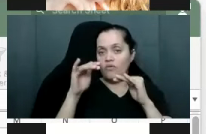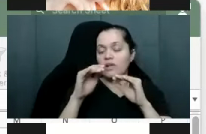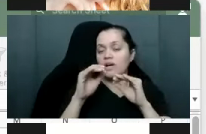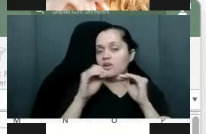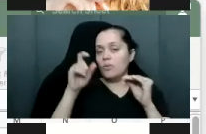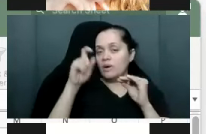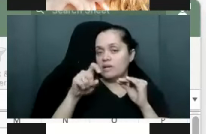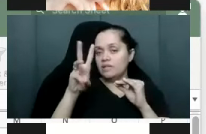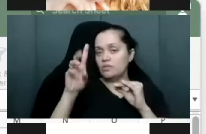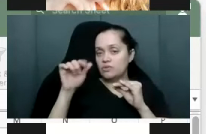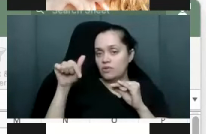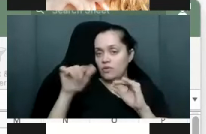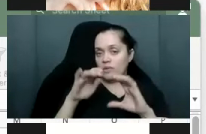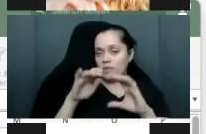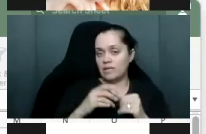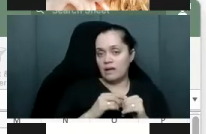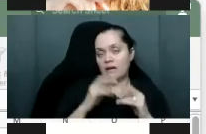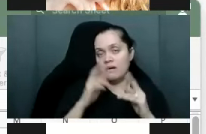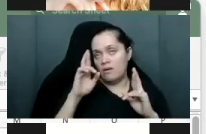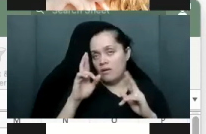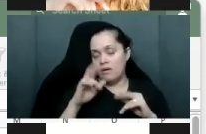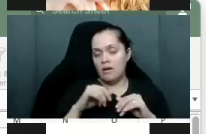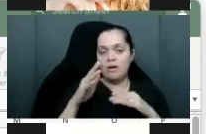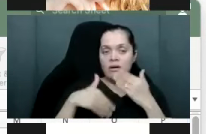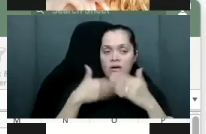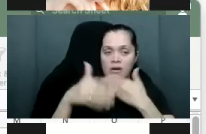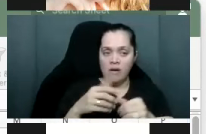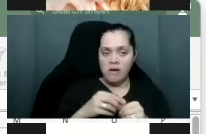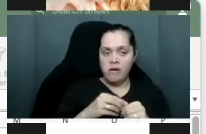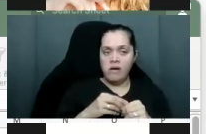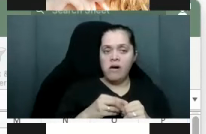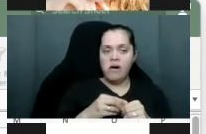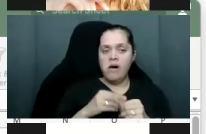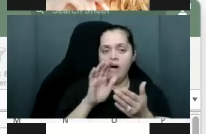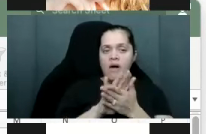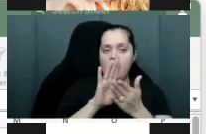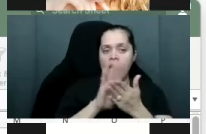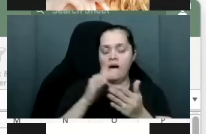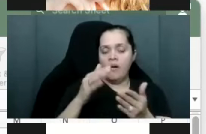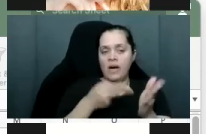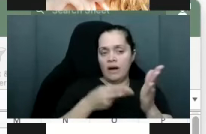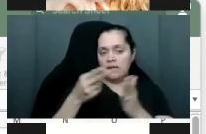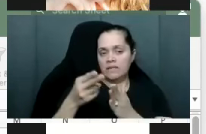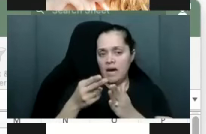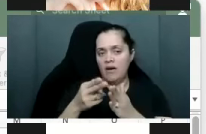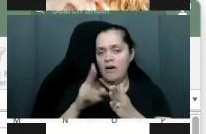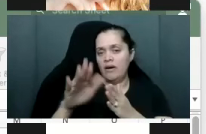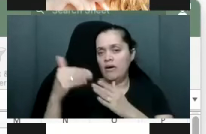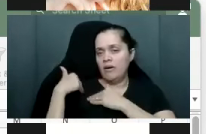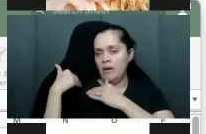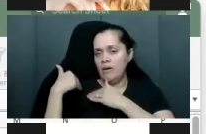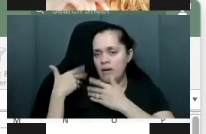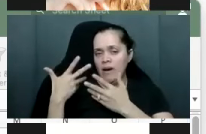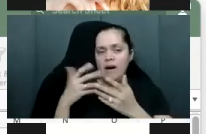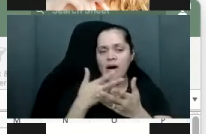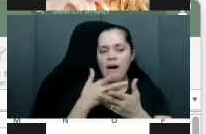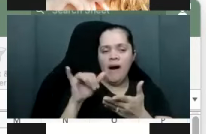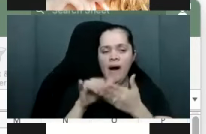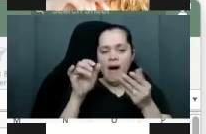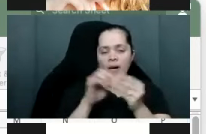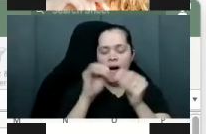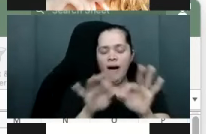to withdraw from the class as we go along. Academic integrity, students' rights and responsibilities. Some other things are important,